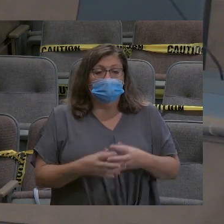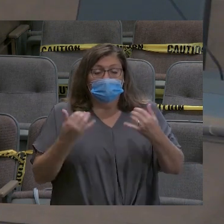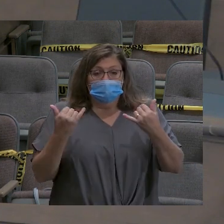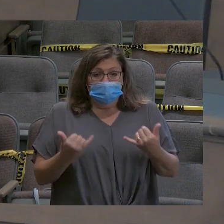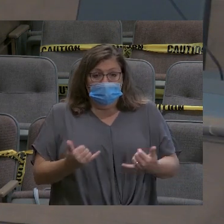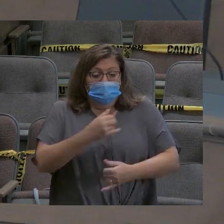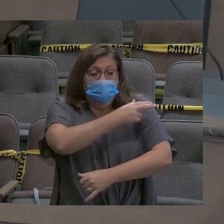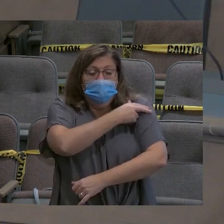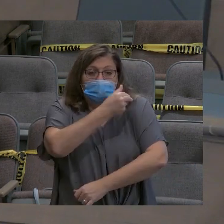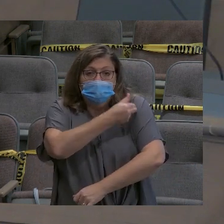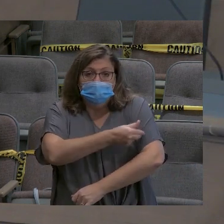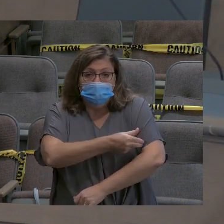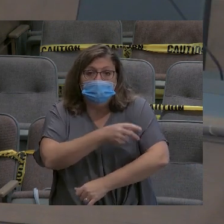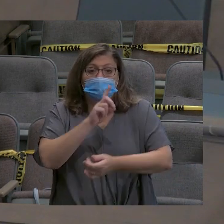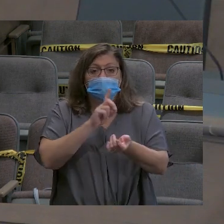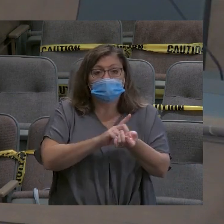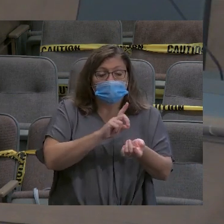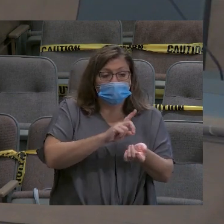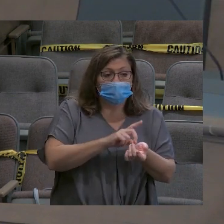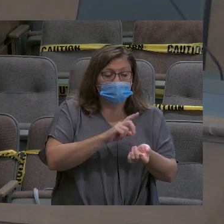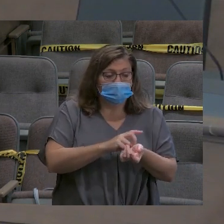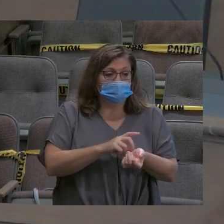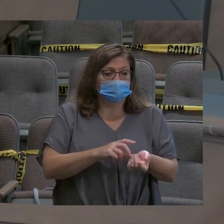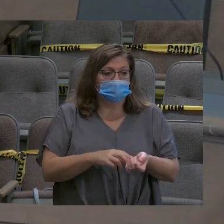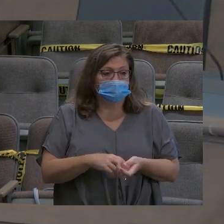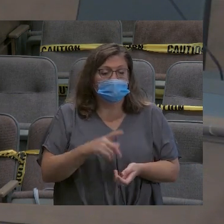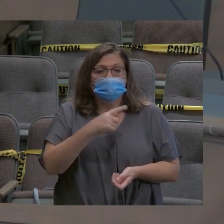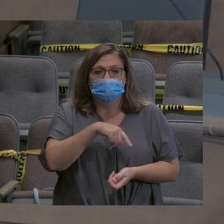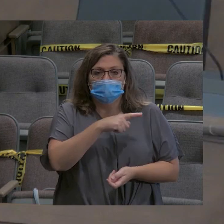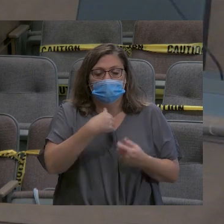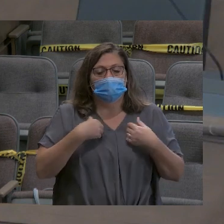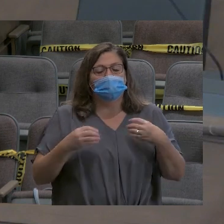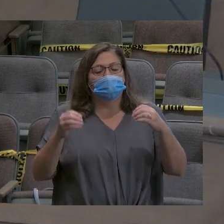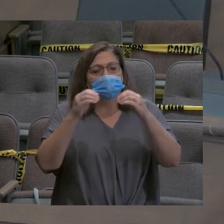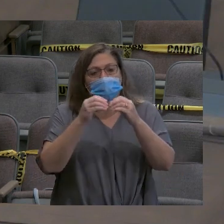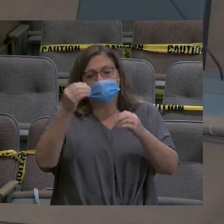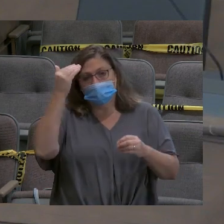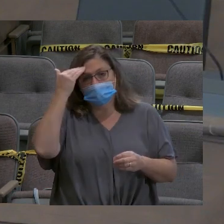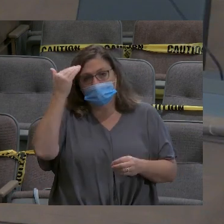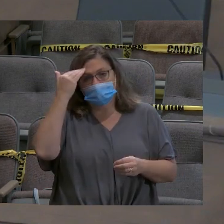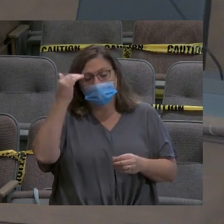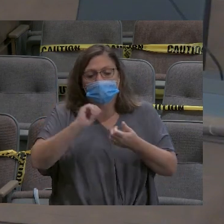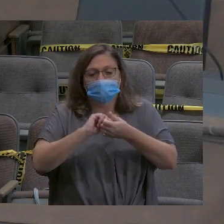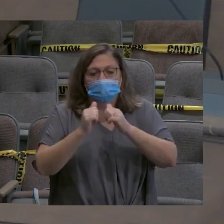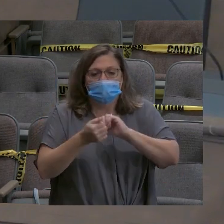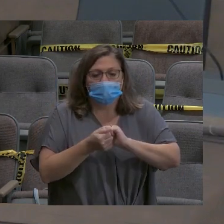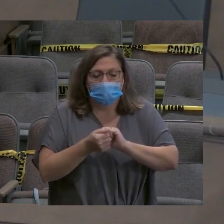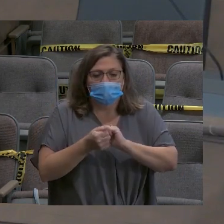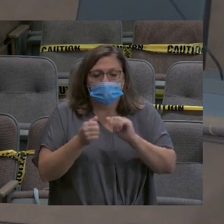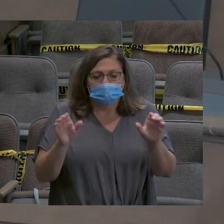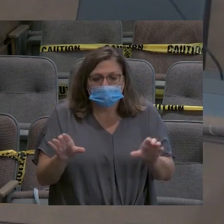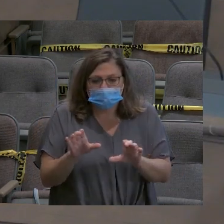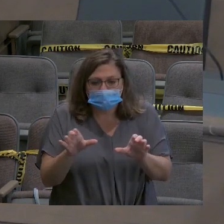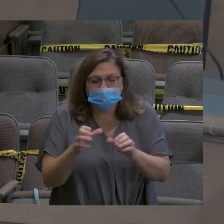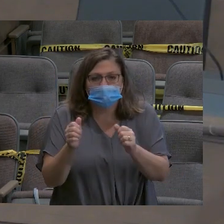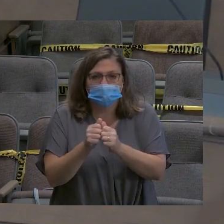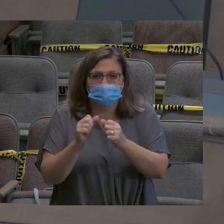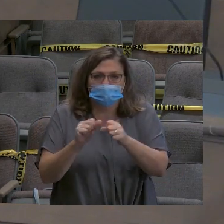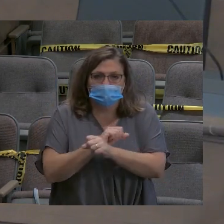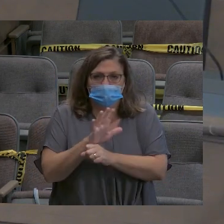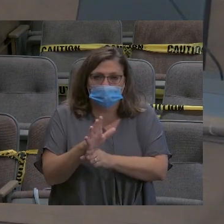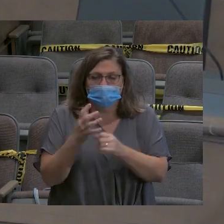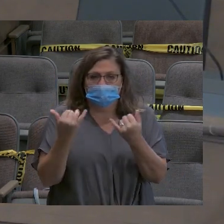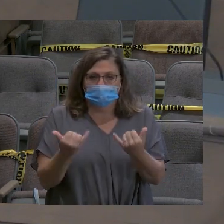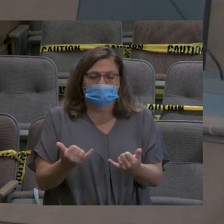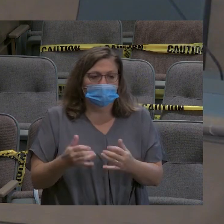hospitals and physicians and other healthcare professionals are much more knowledgeable as to how we can treat the virus at this time